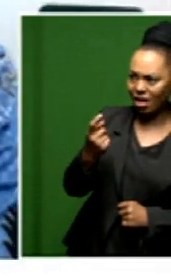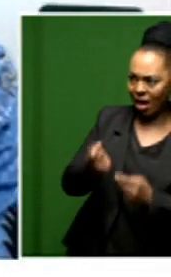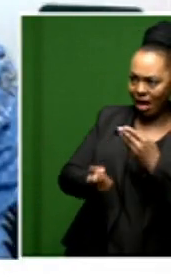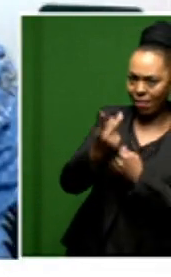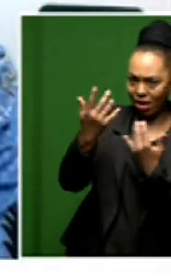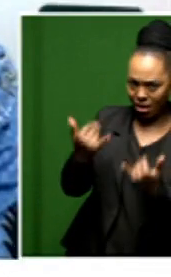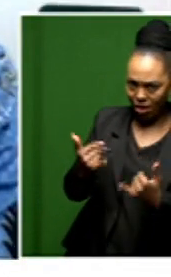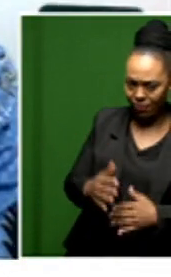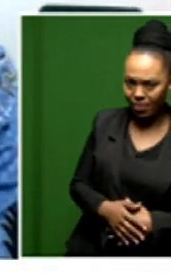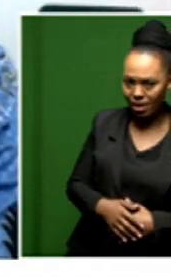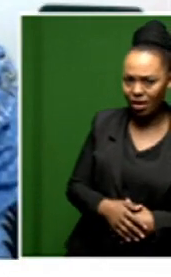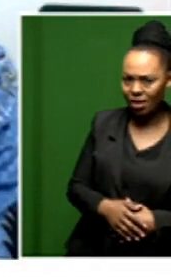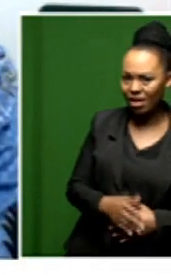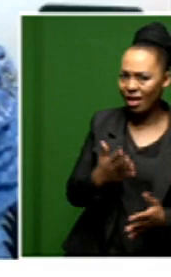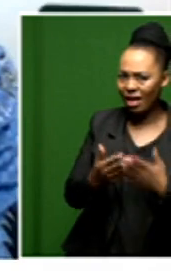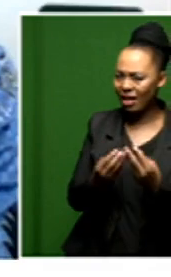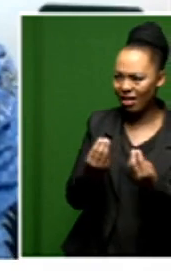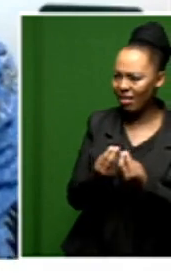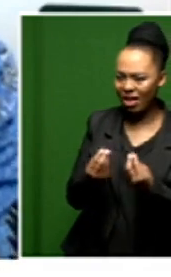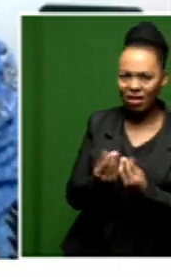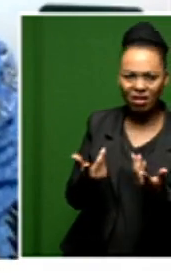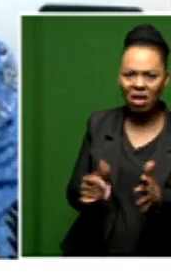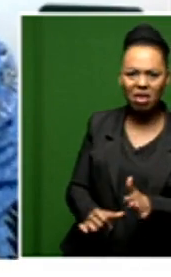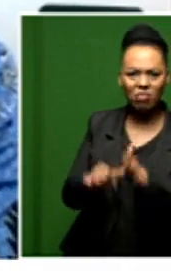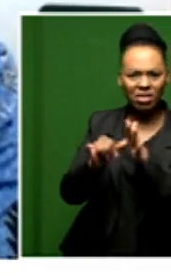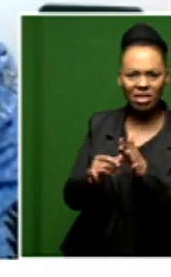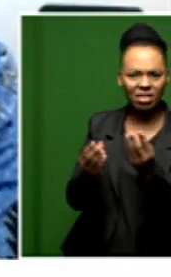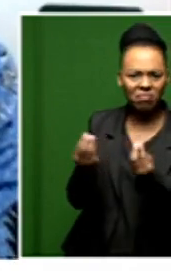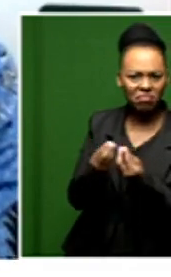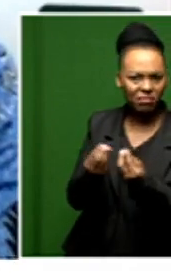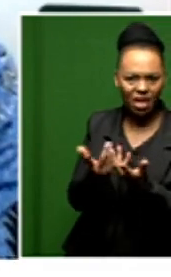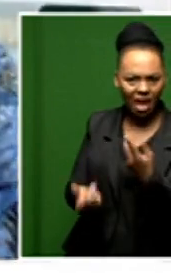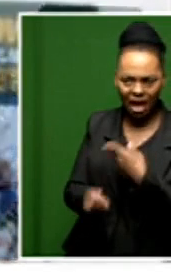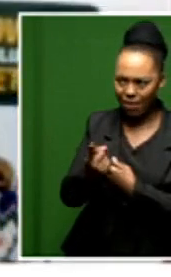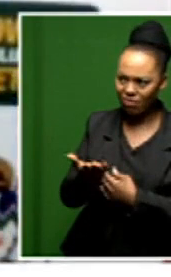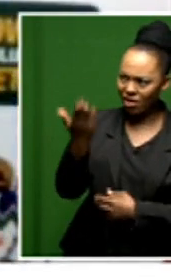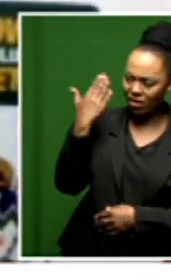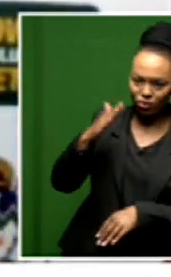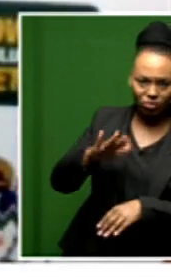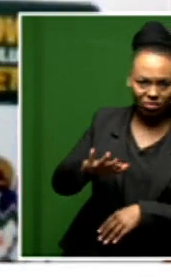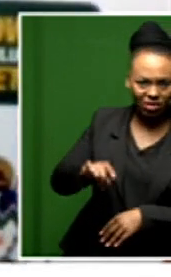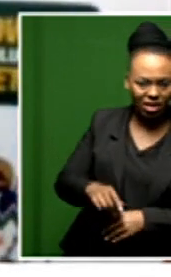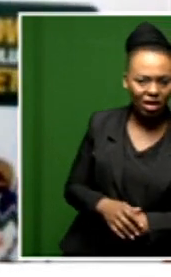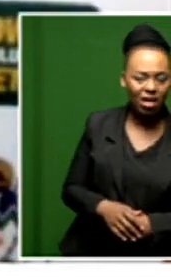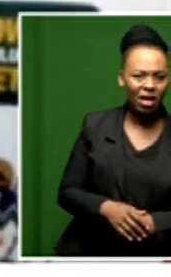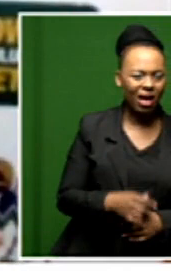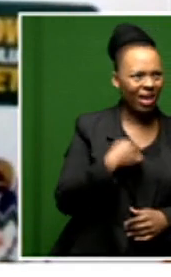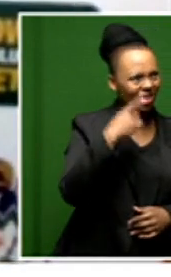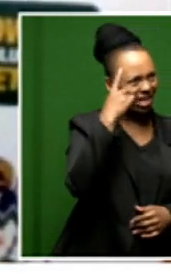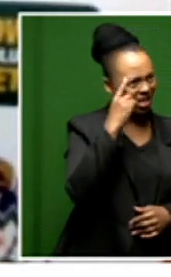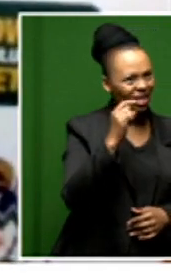tangible spin-offs from the previous one? It is the second one. The first was held, I think, in